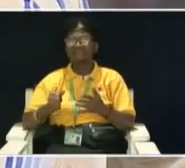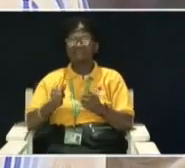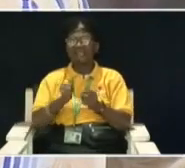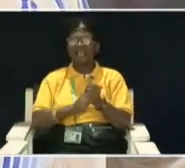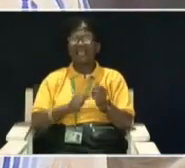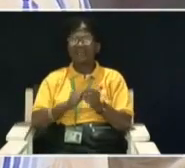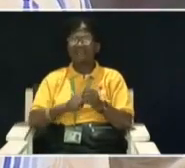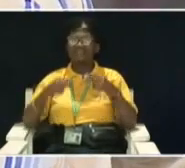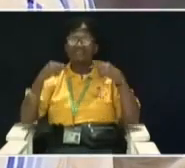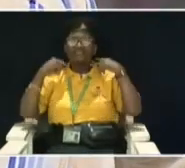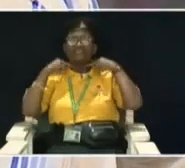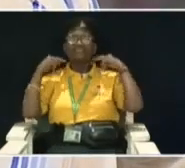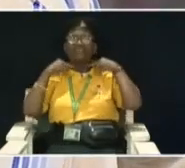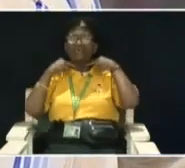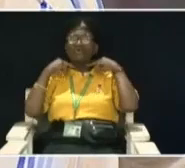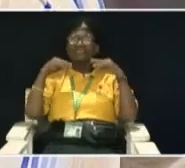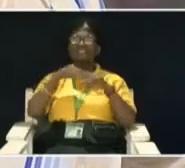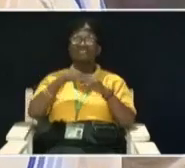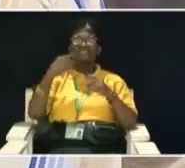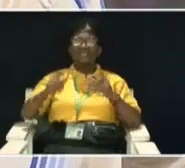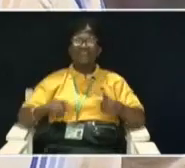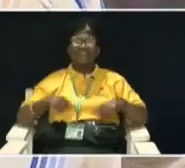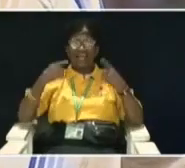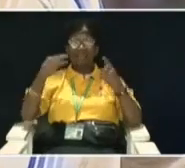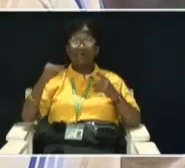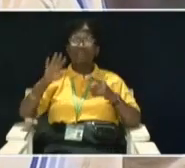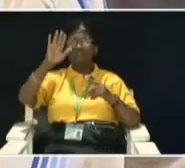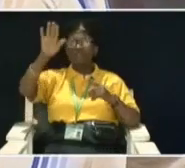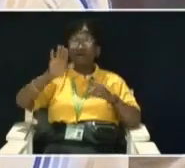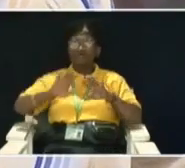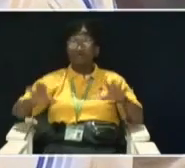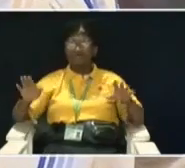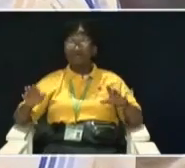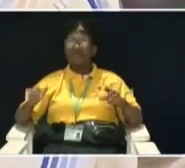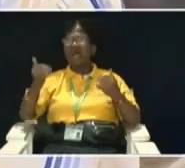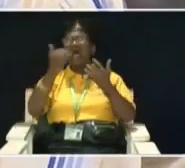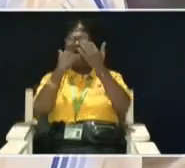Every yoke in the life of your children consumed by fire.